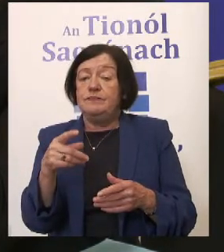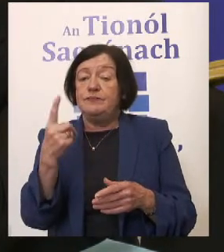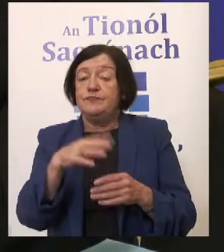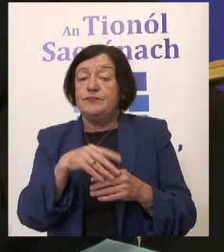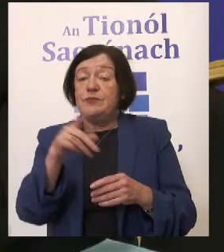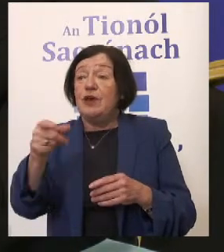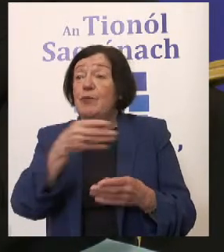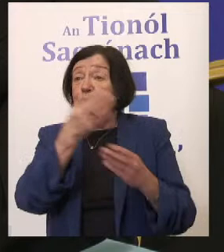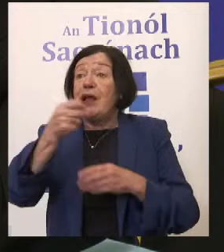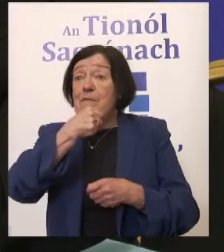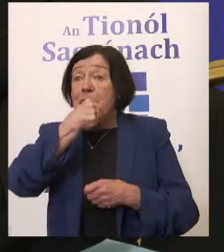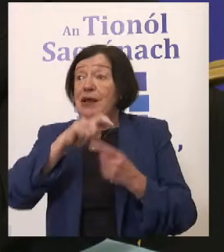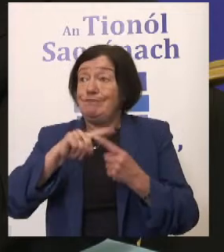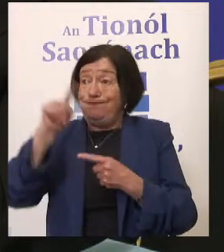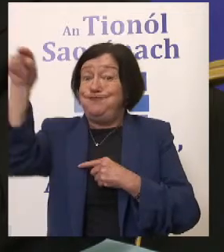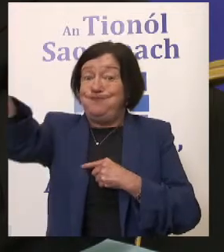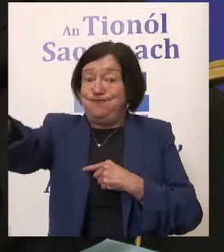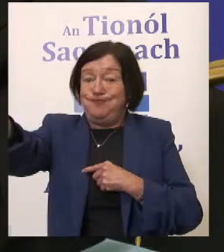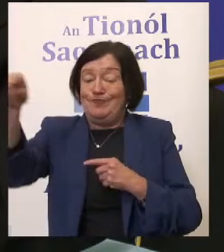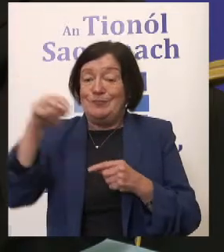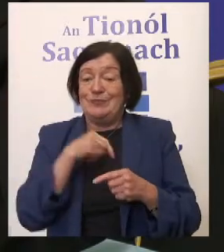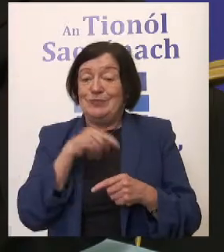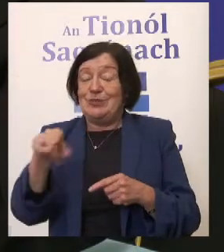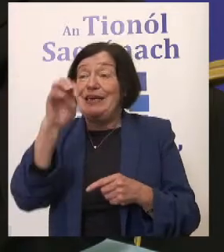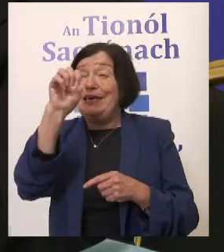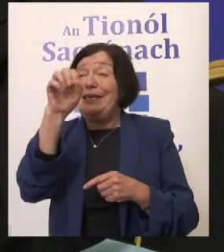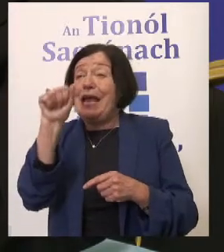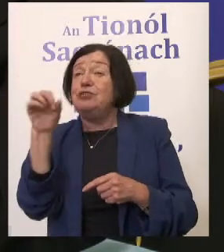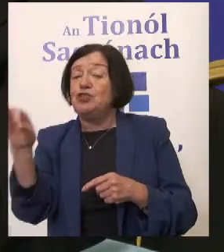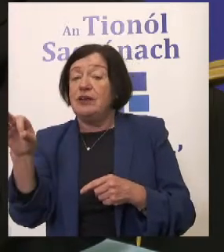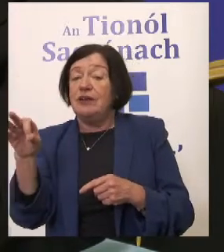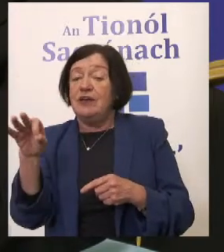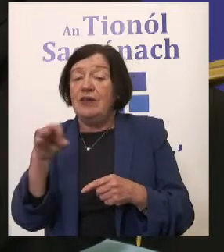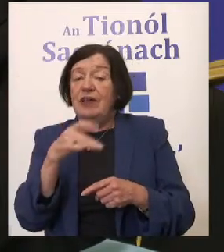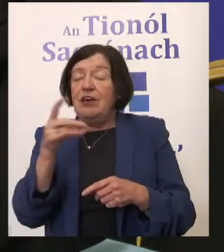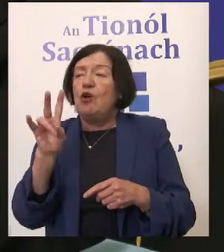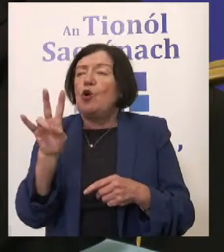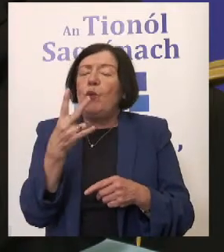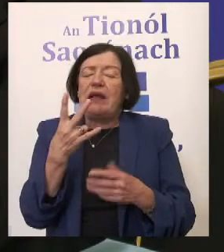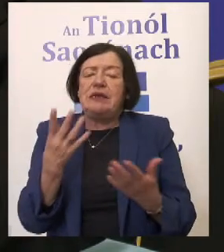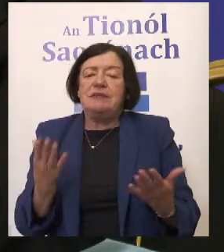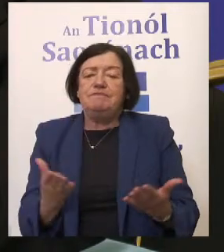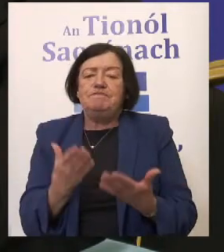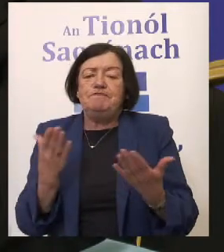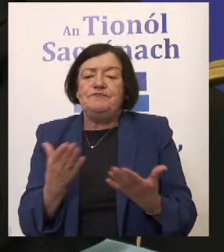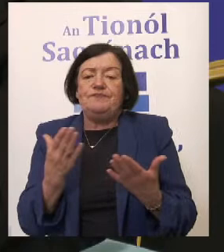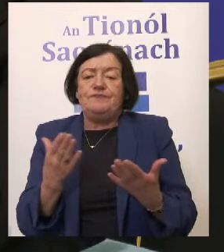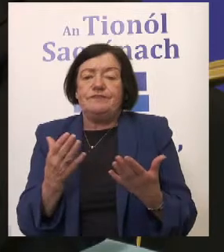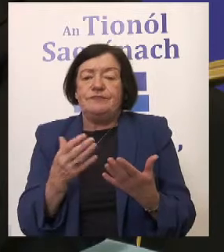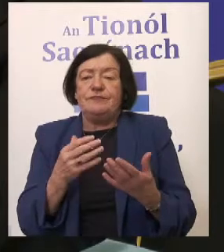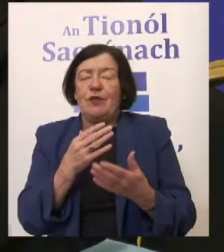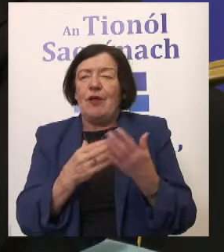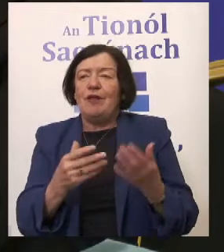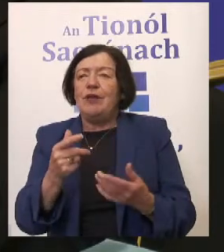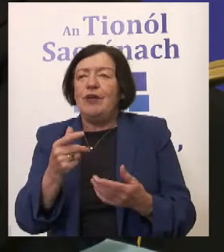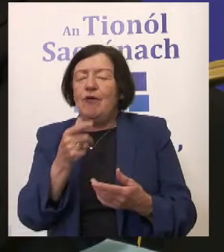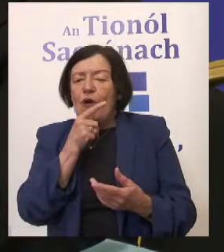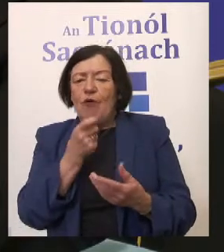can we bring a mic down, please, to the EAG, and might just give us a quick maybe line or two